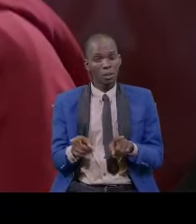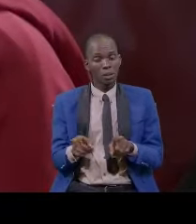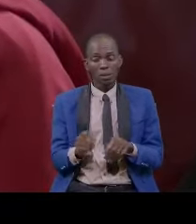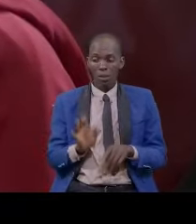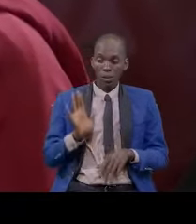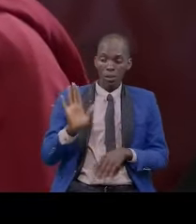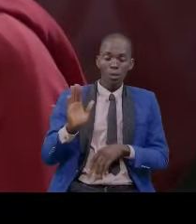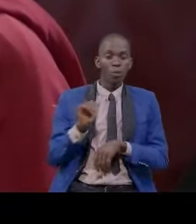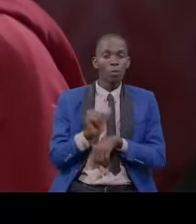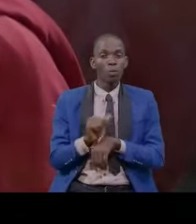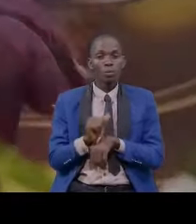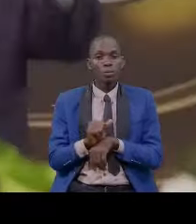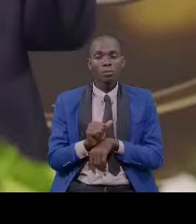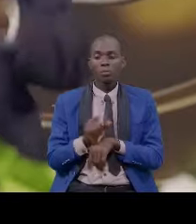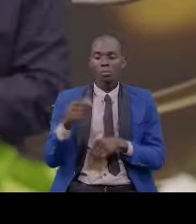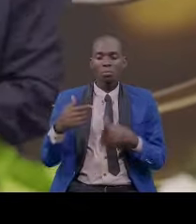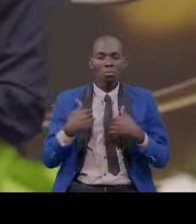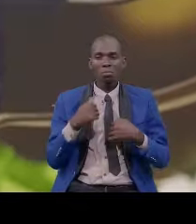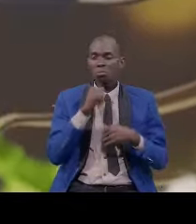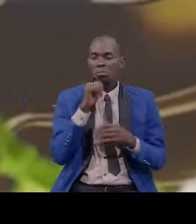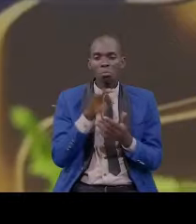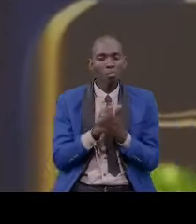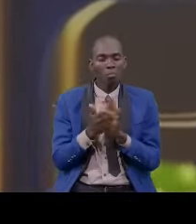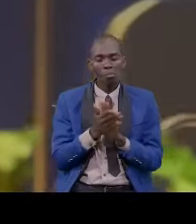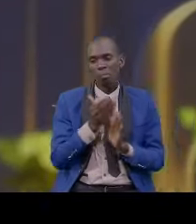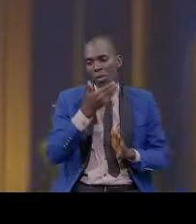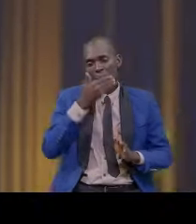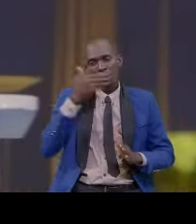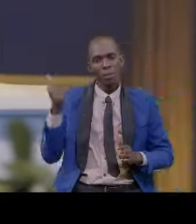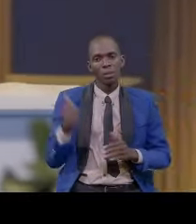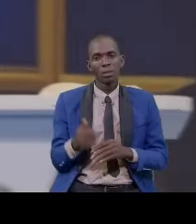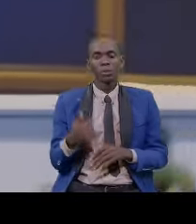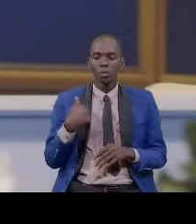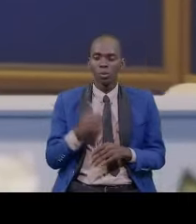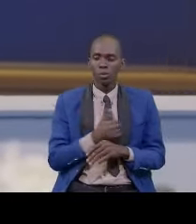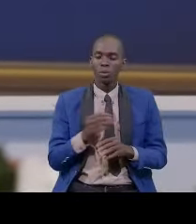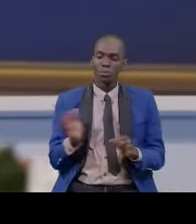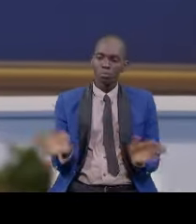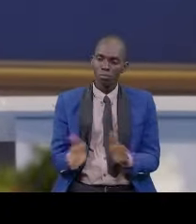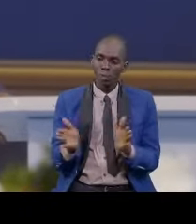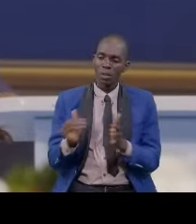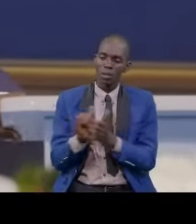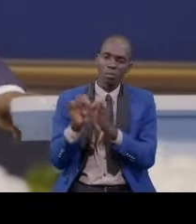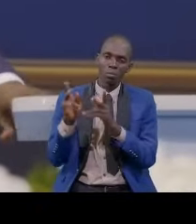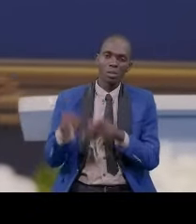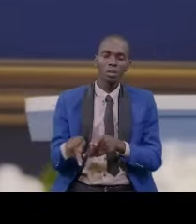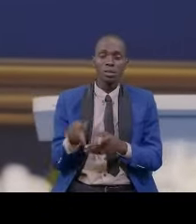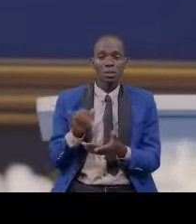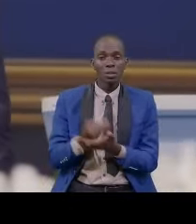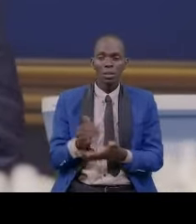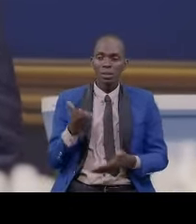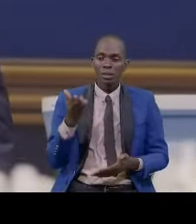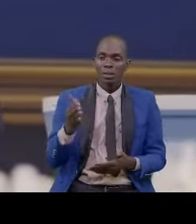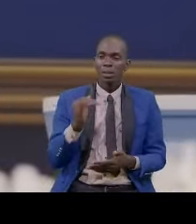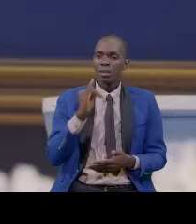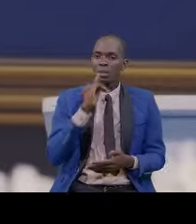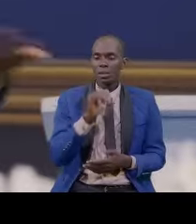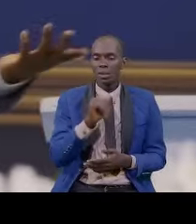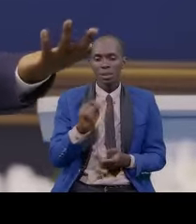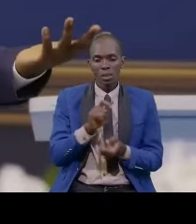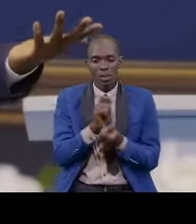And since I was born, over 30 years now, he has been preaching the gospel every week, week in, week out. And recently he